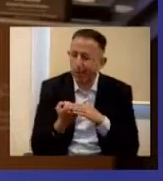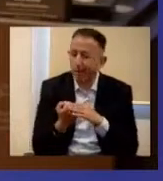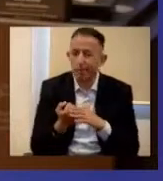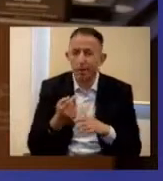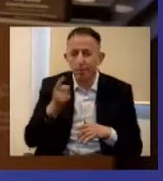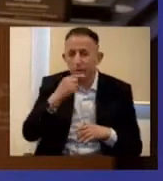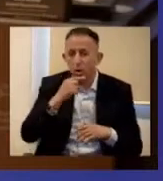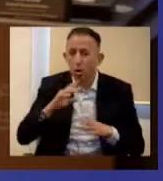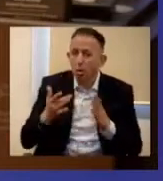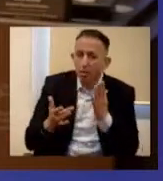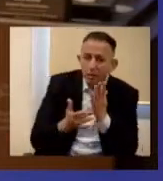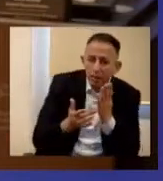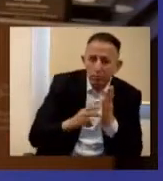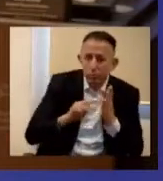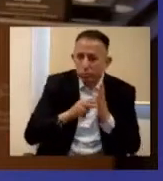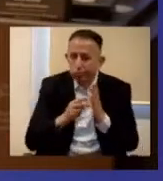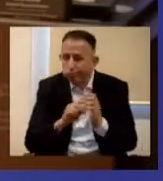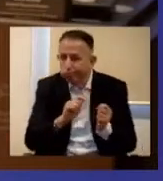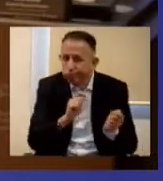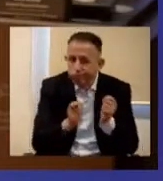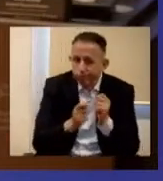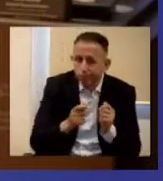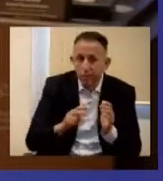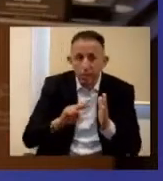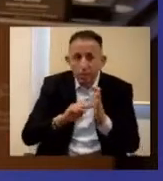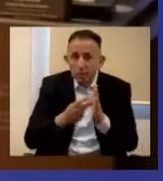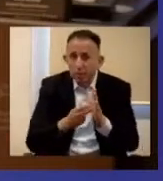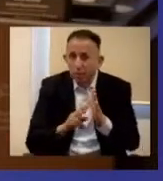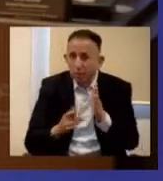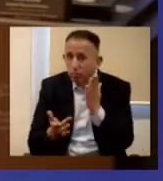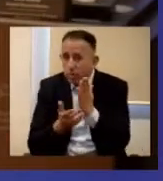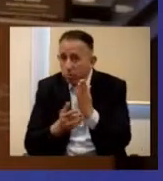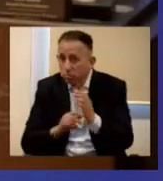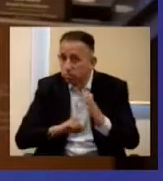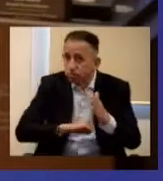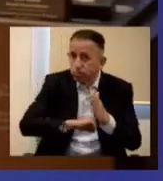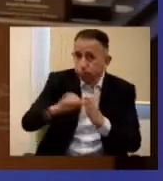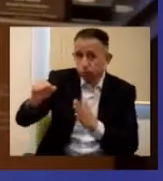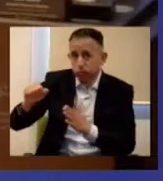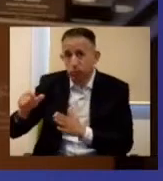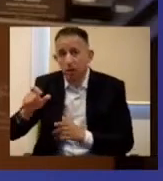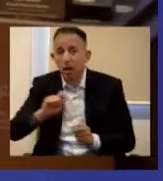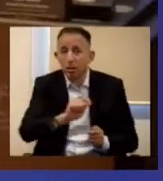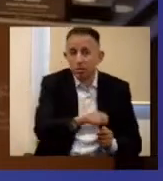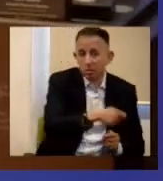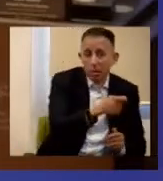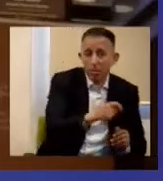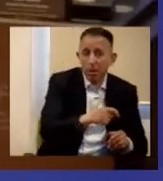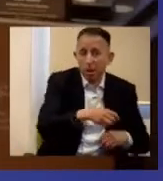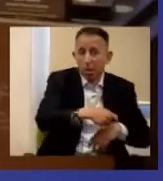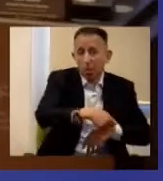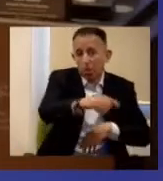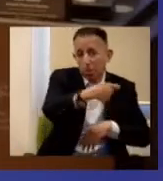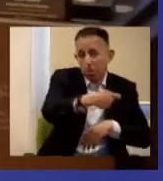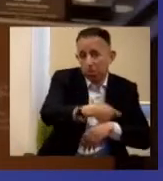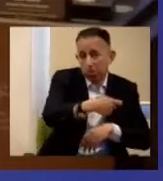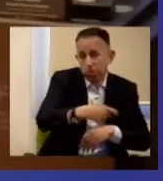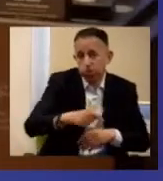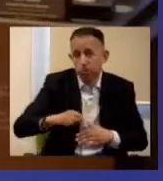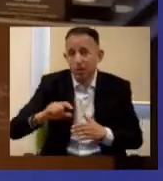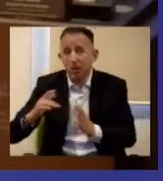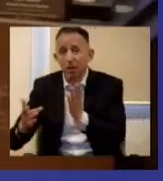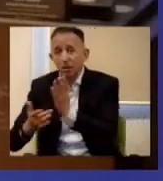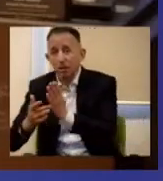of nature. About human being more complex than technology, it's that's certainly the case, because of emotion, because